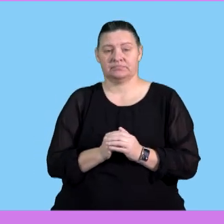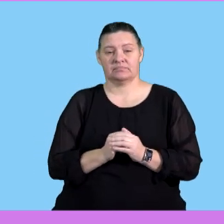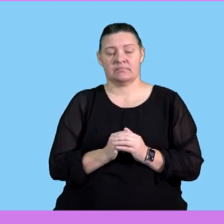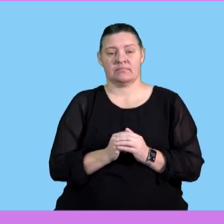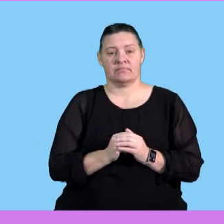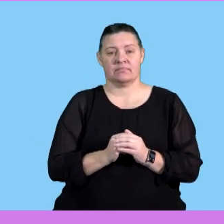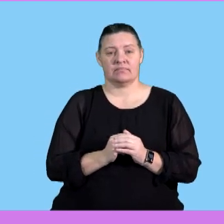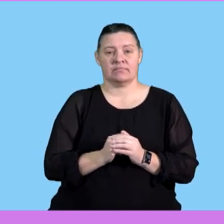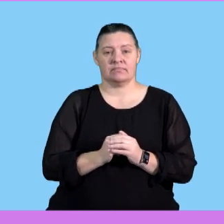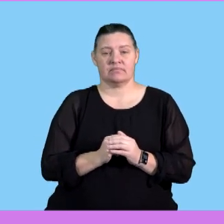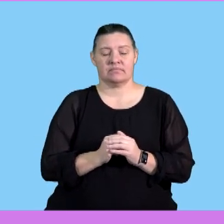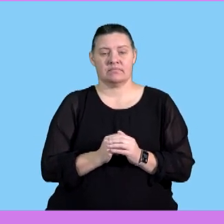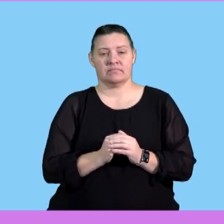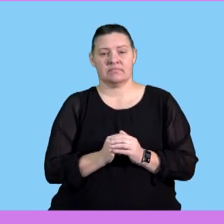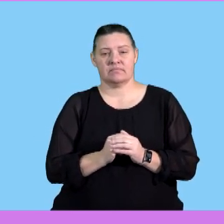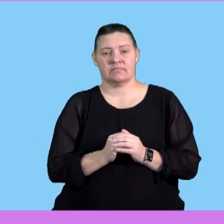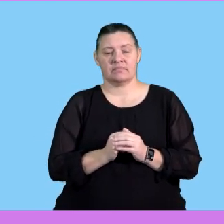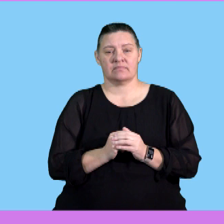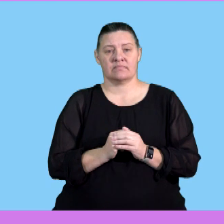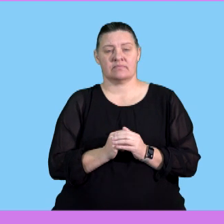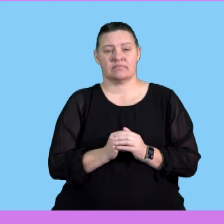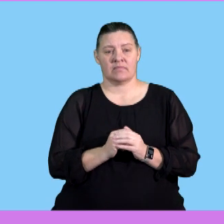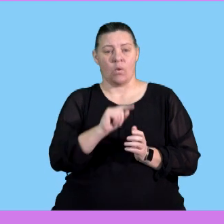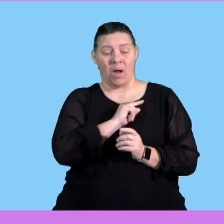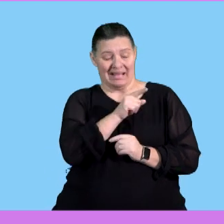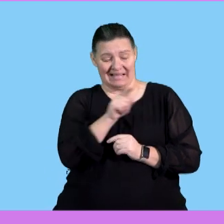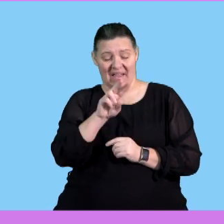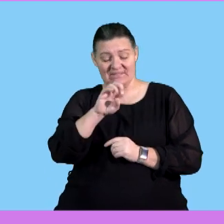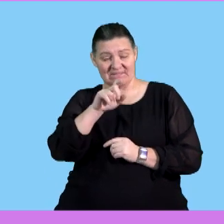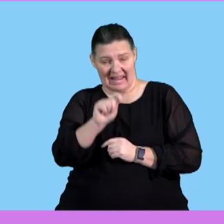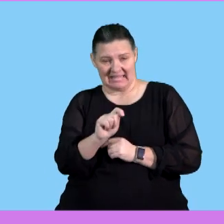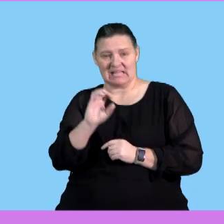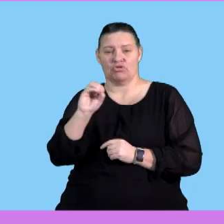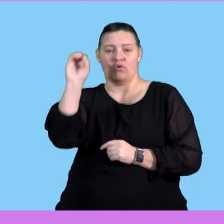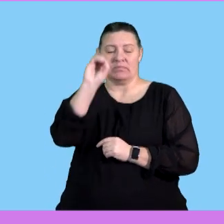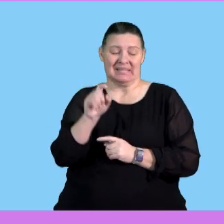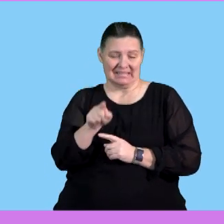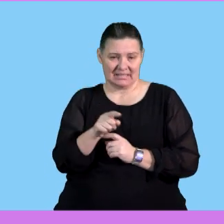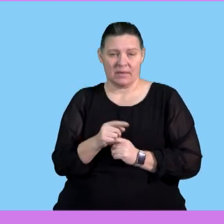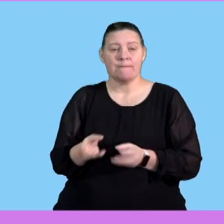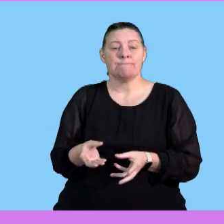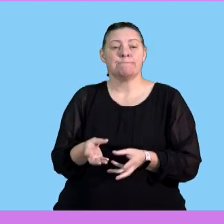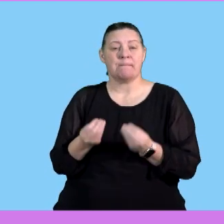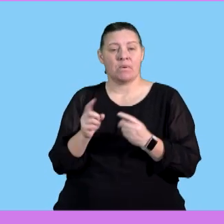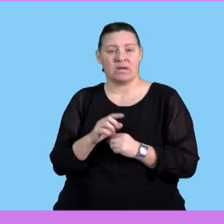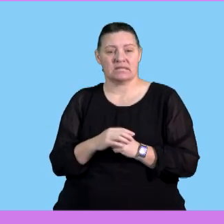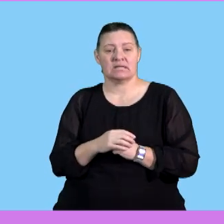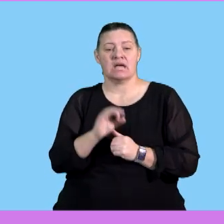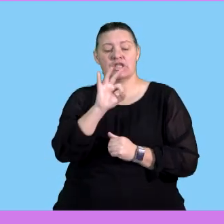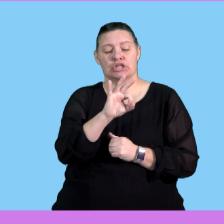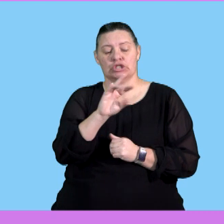R6.99. So now if we add all these zero rated items, we are going to